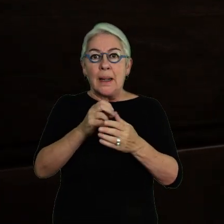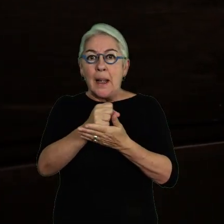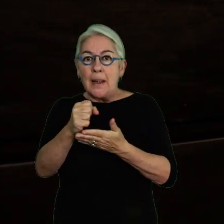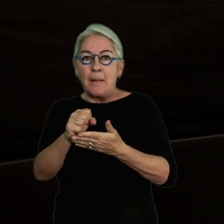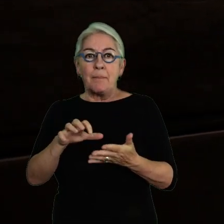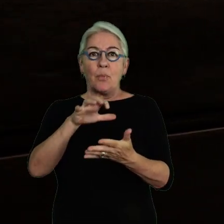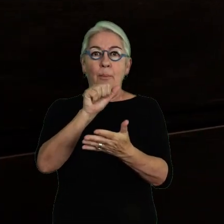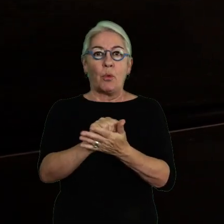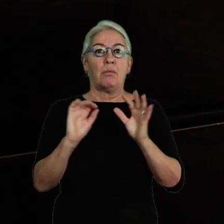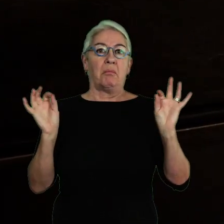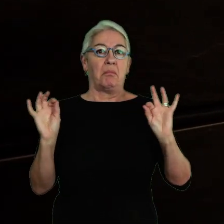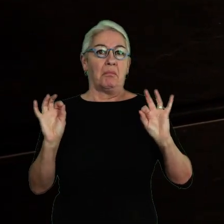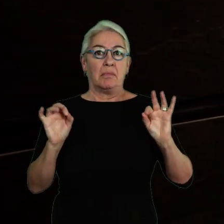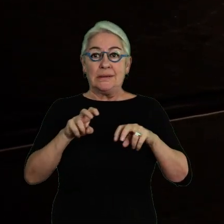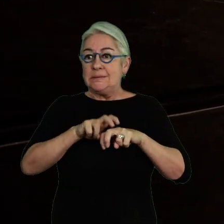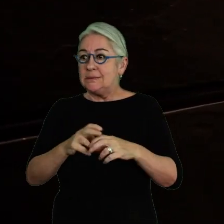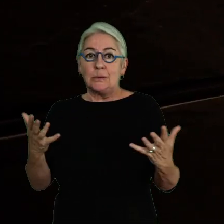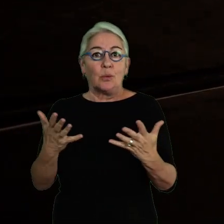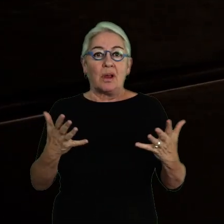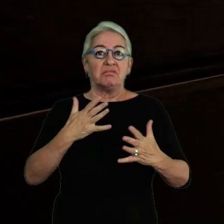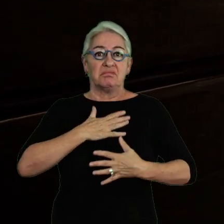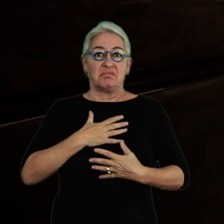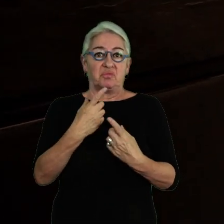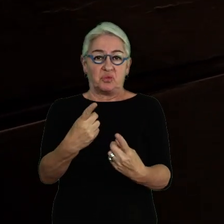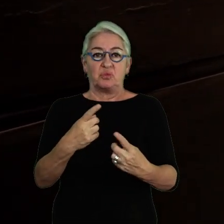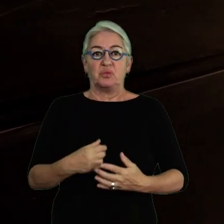reserved seating, so audiences choose where to sit.